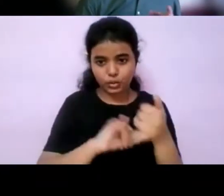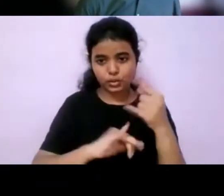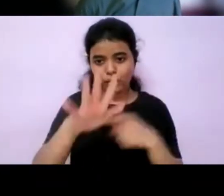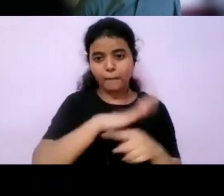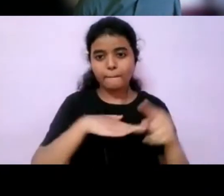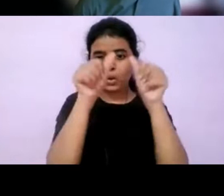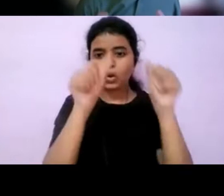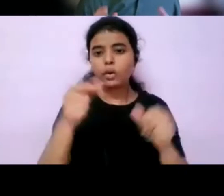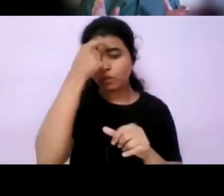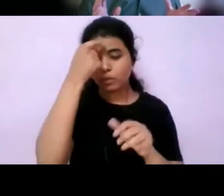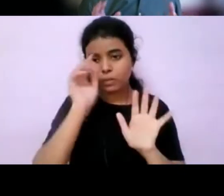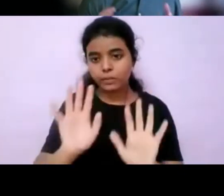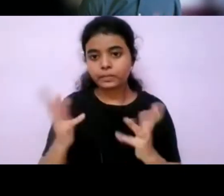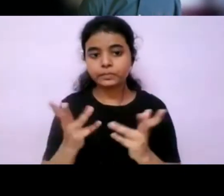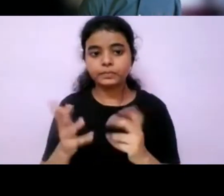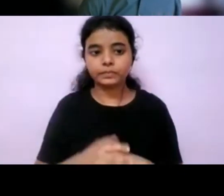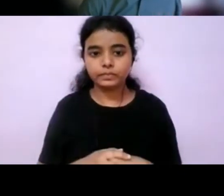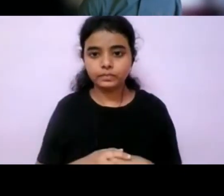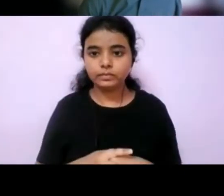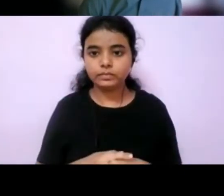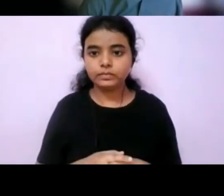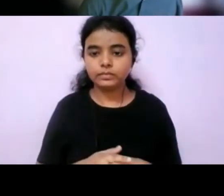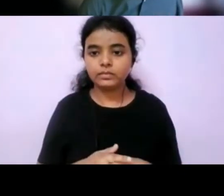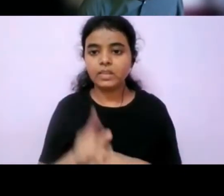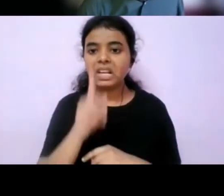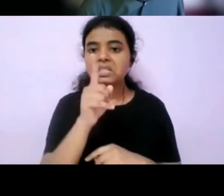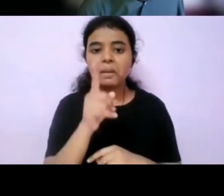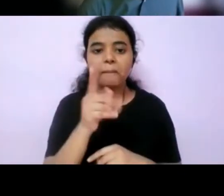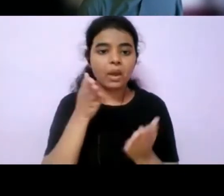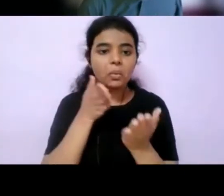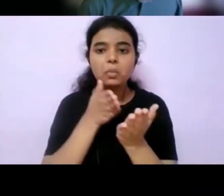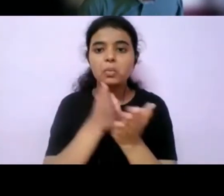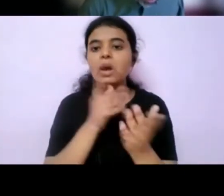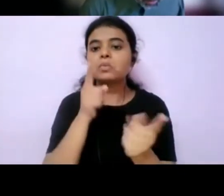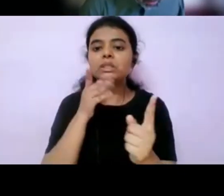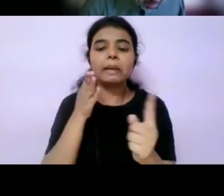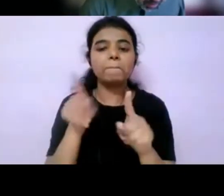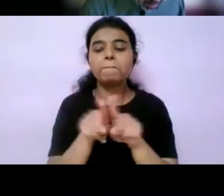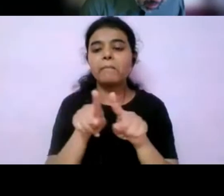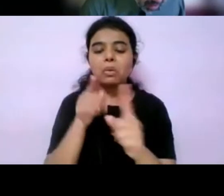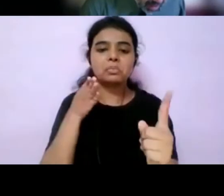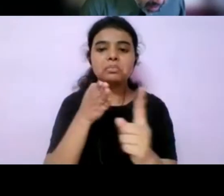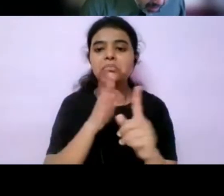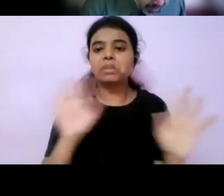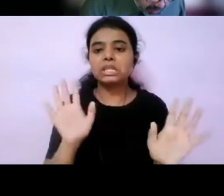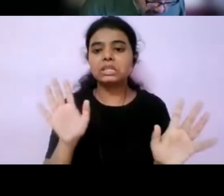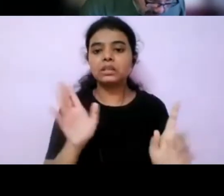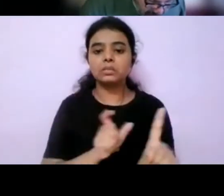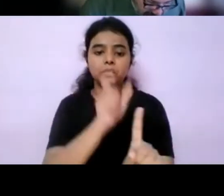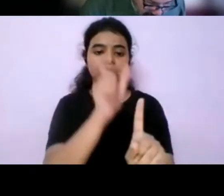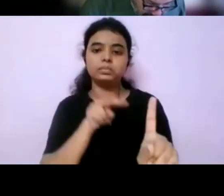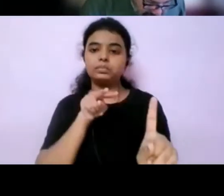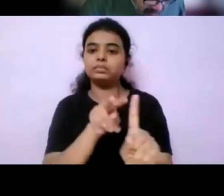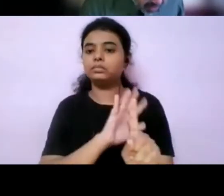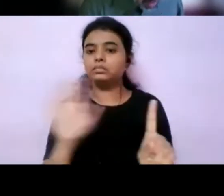it provides but a small one-dimensional analysis of what it's like to be disabled. The social model